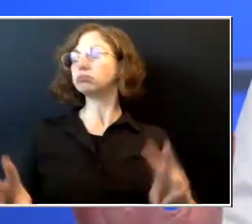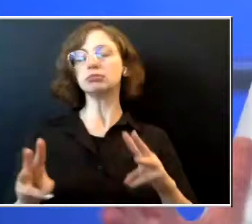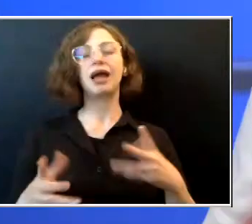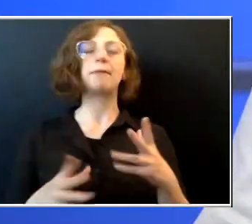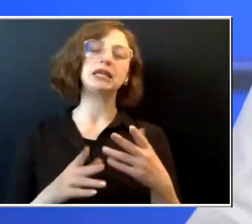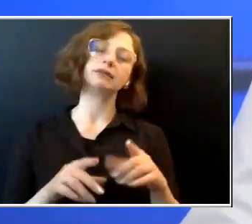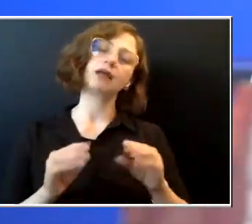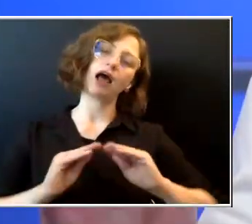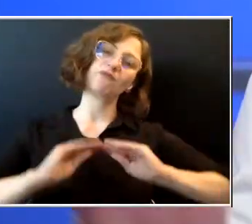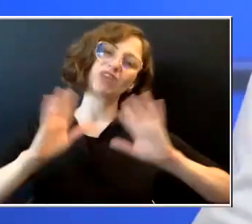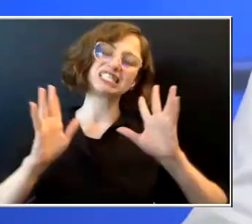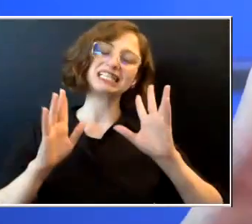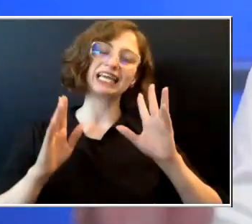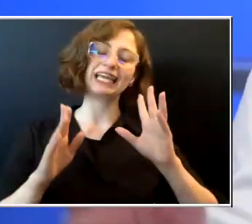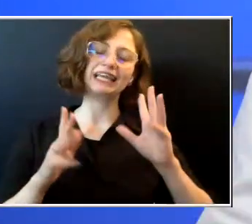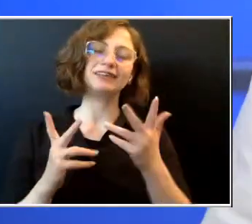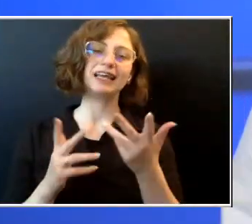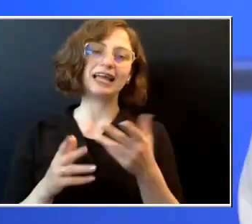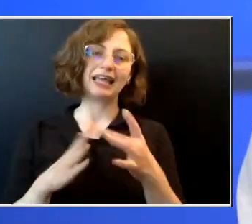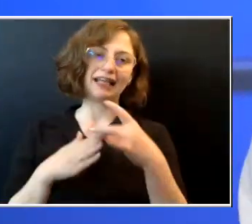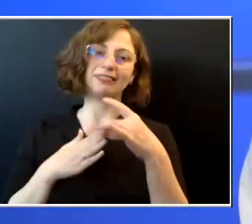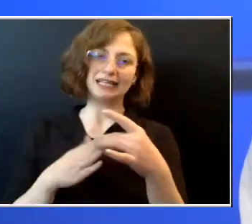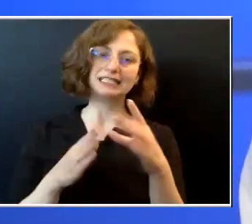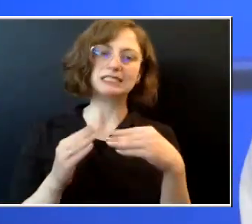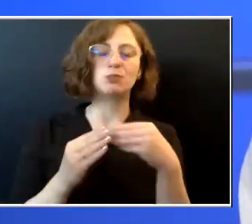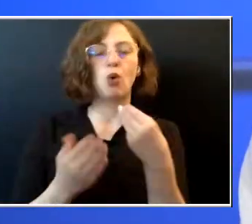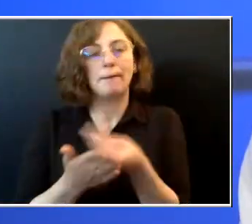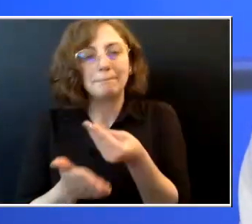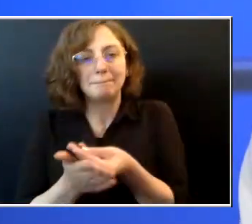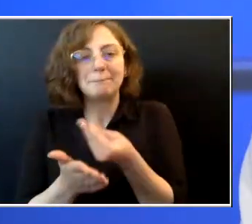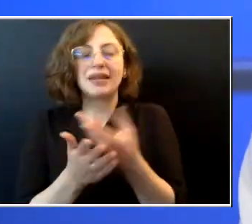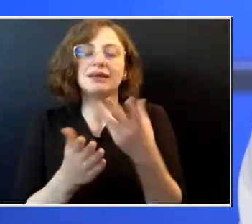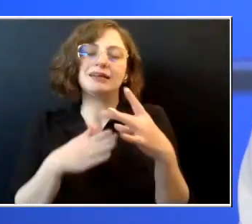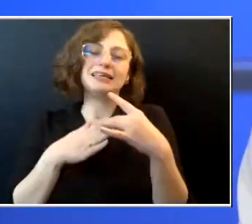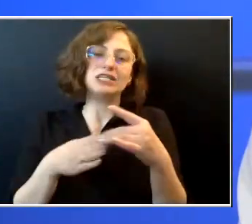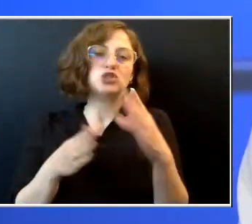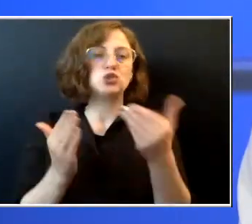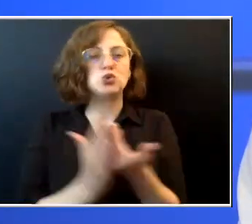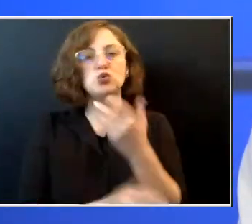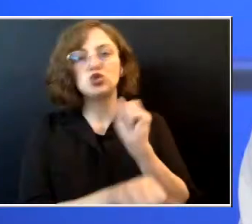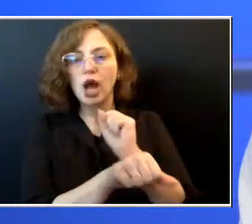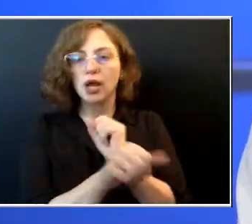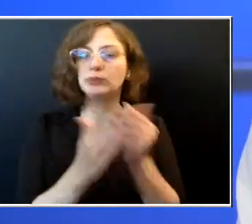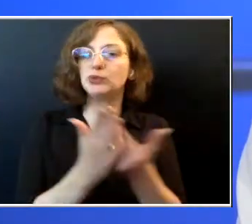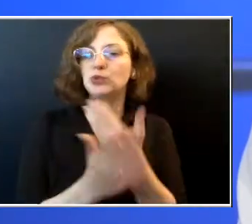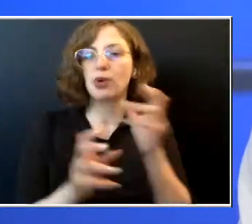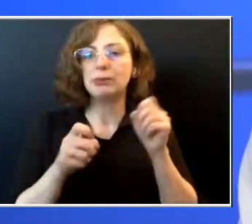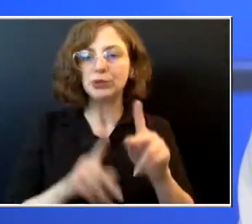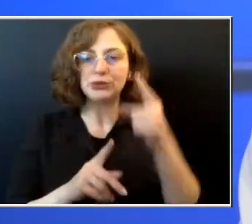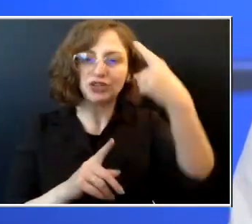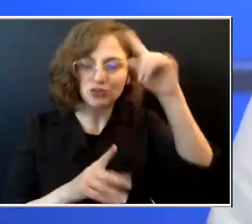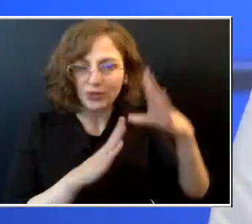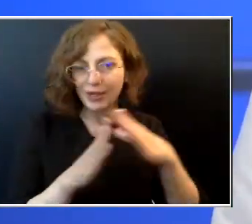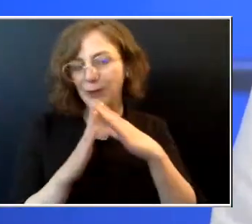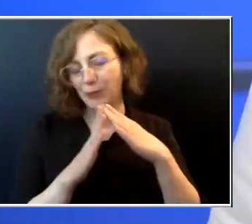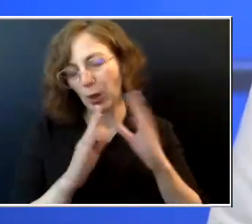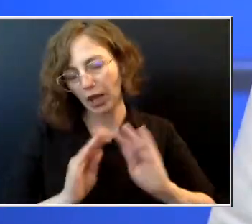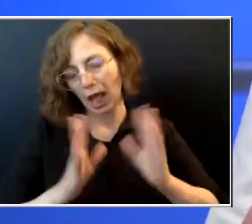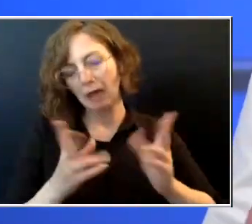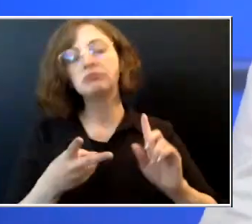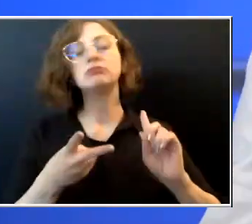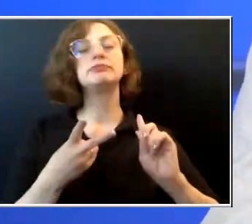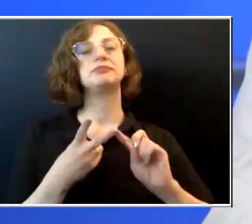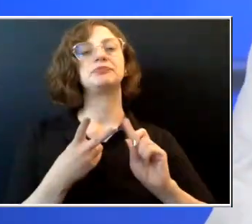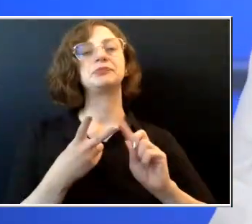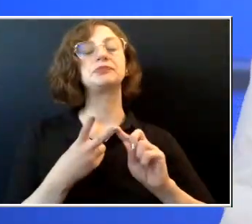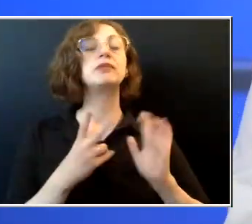get generates new jobs and new opportunities for the community, so it's an economic driver. Number two is our research brings the